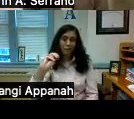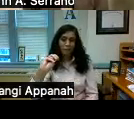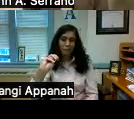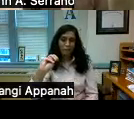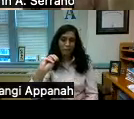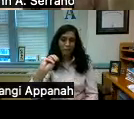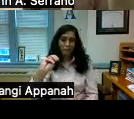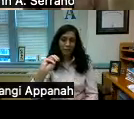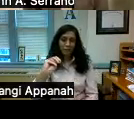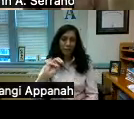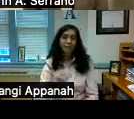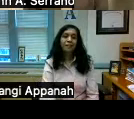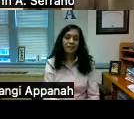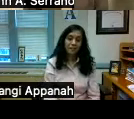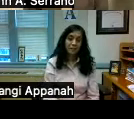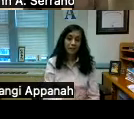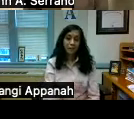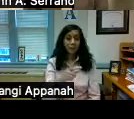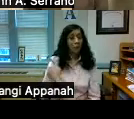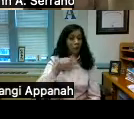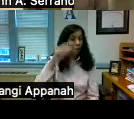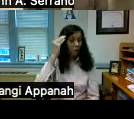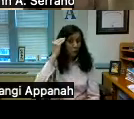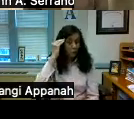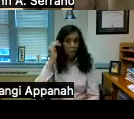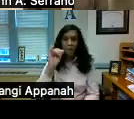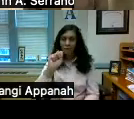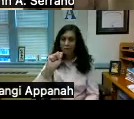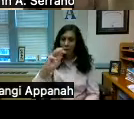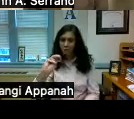and overdependence on social media.